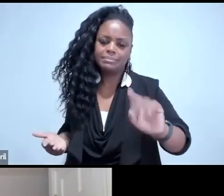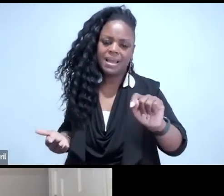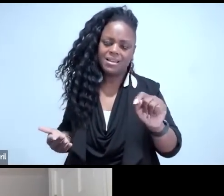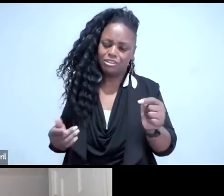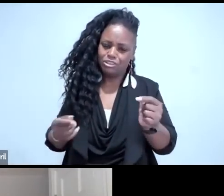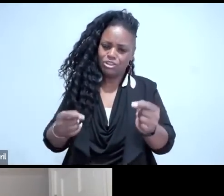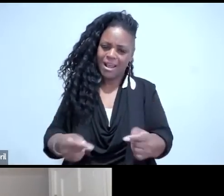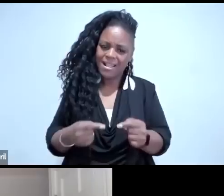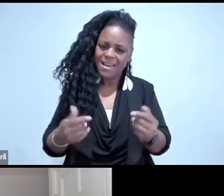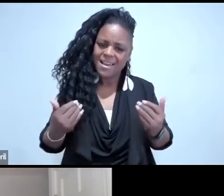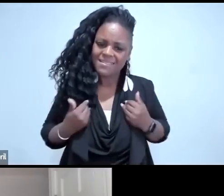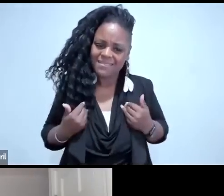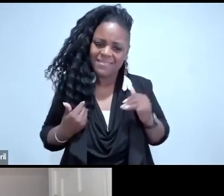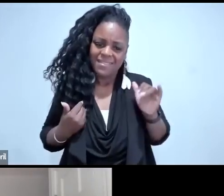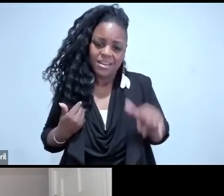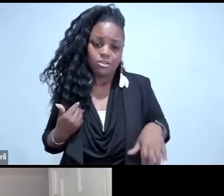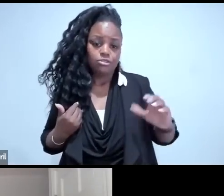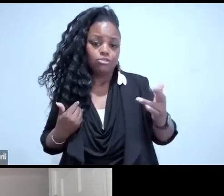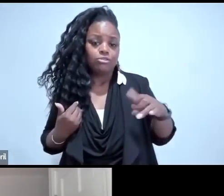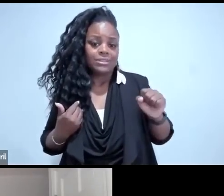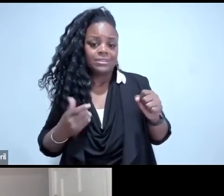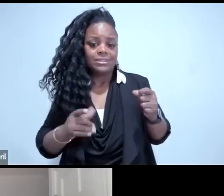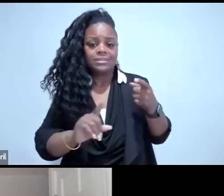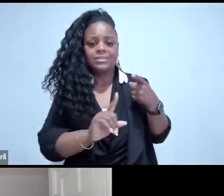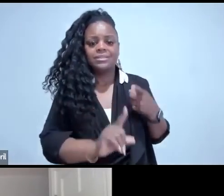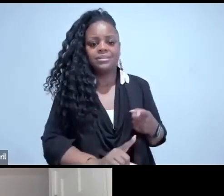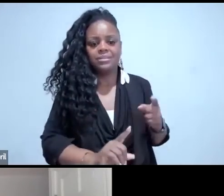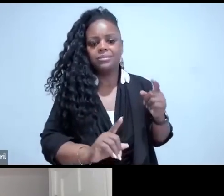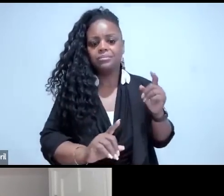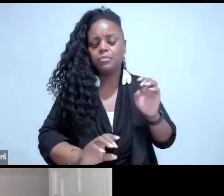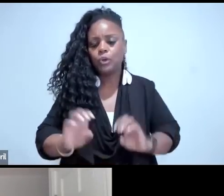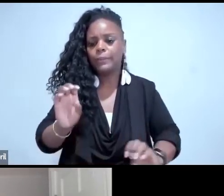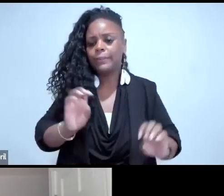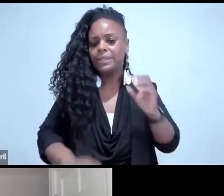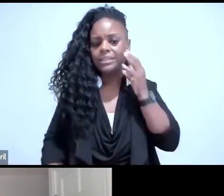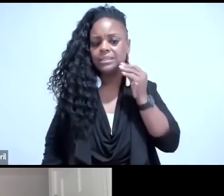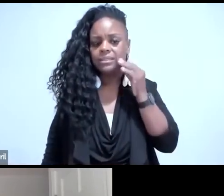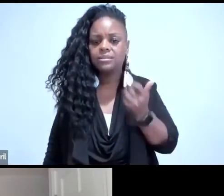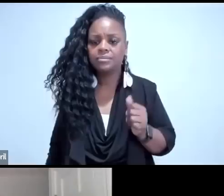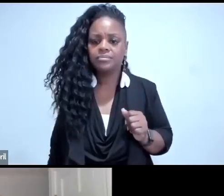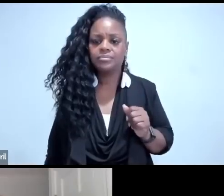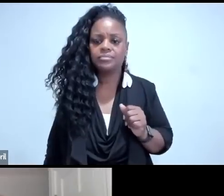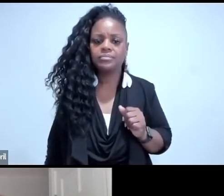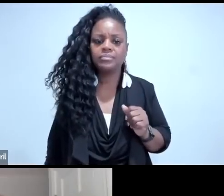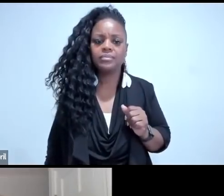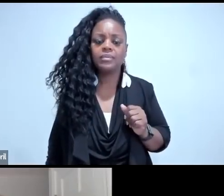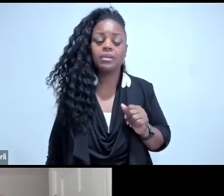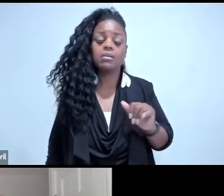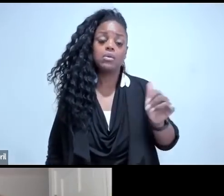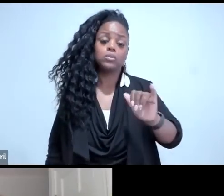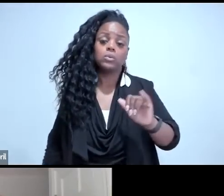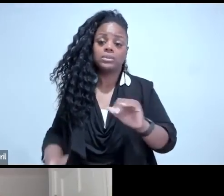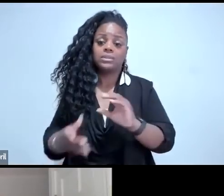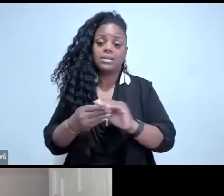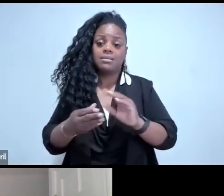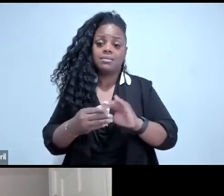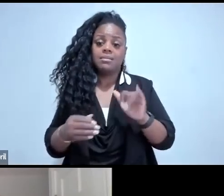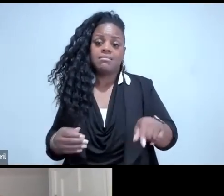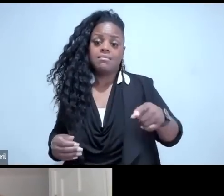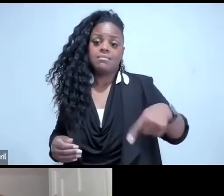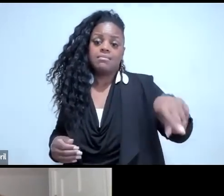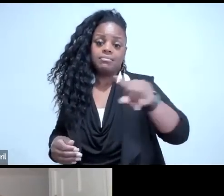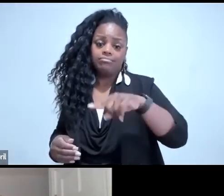also saying, to echo what Jazz and Chris have said, you guys really have,